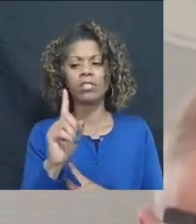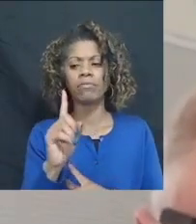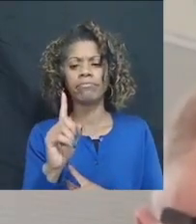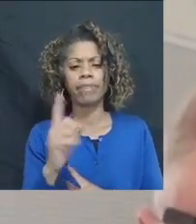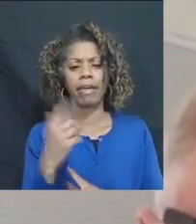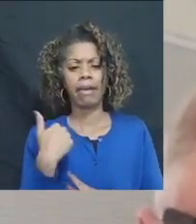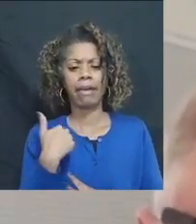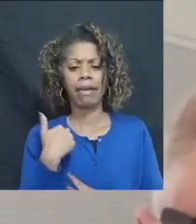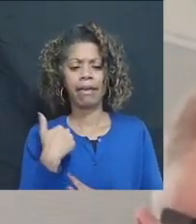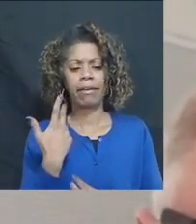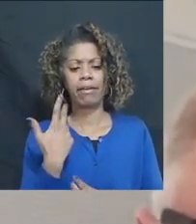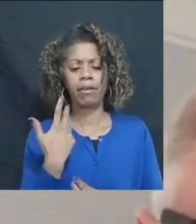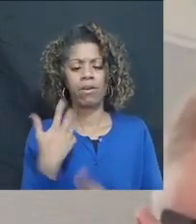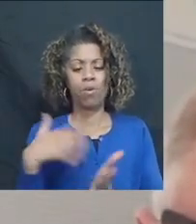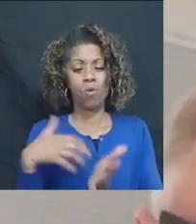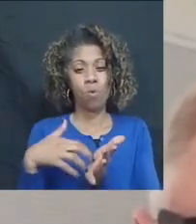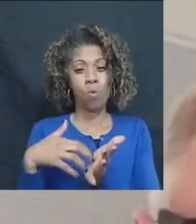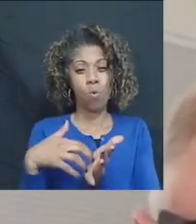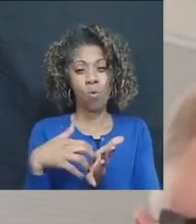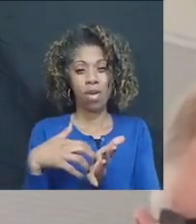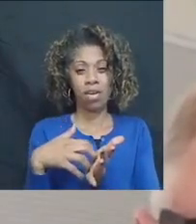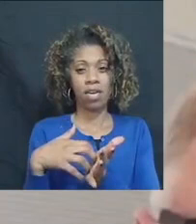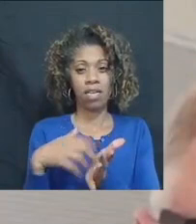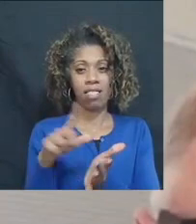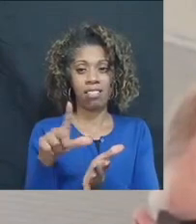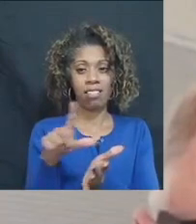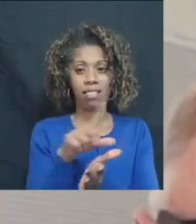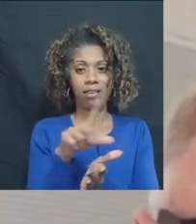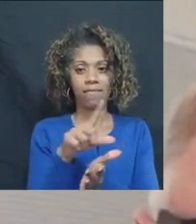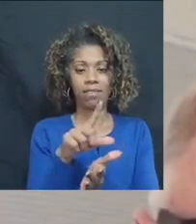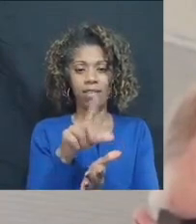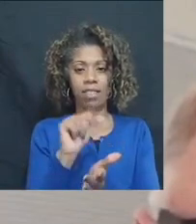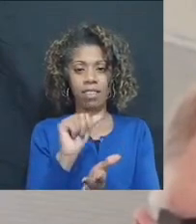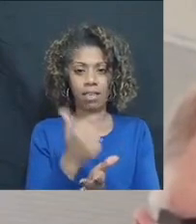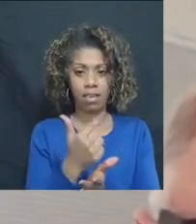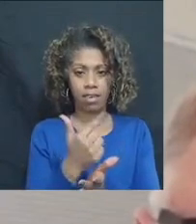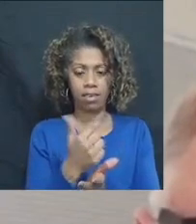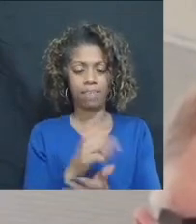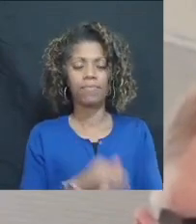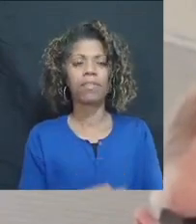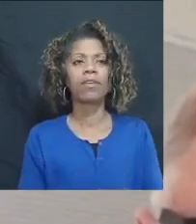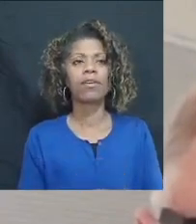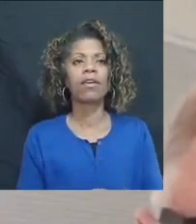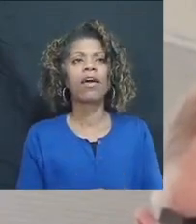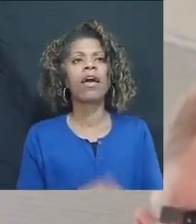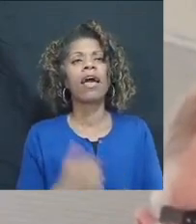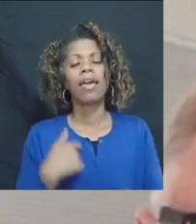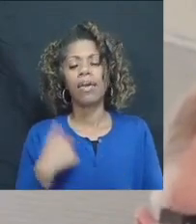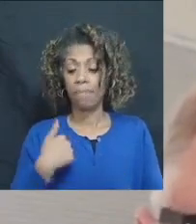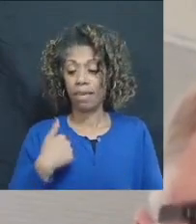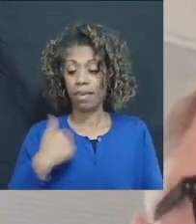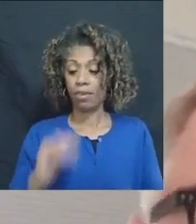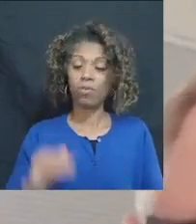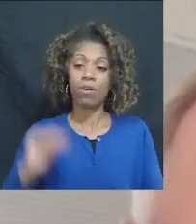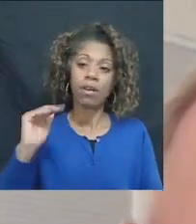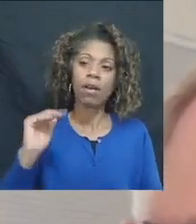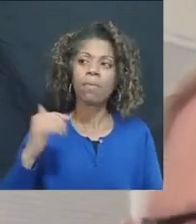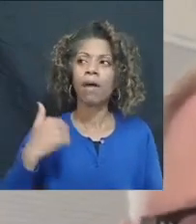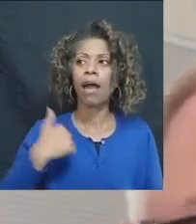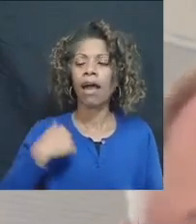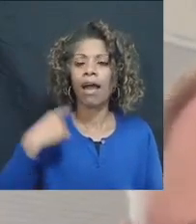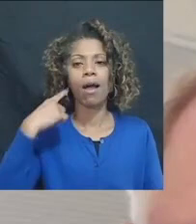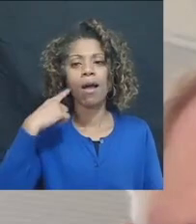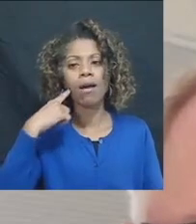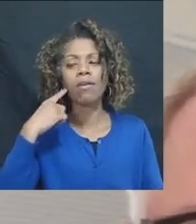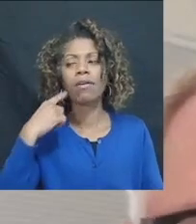up, I heard from her all the time the stories of the iron lungs and children